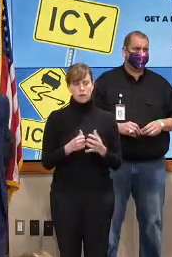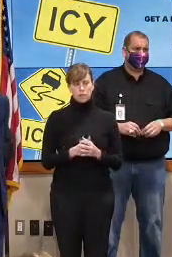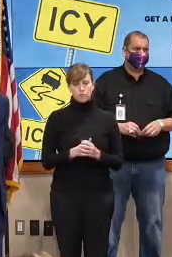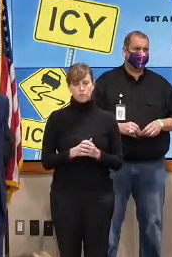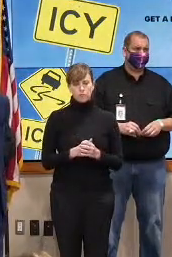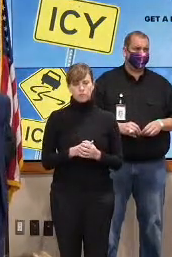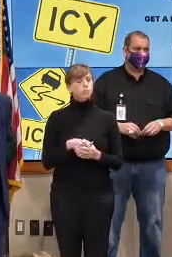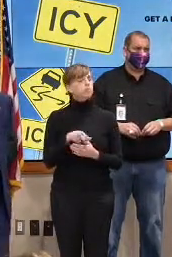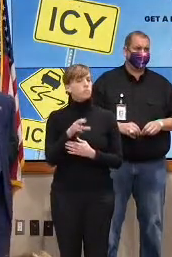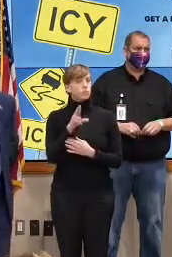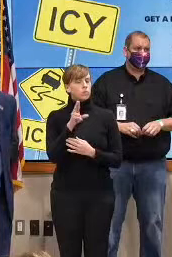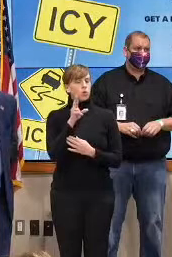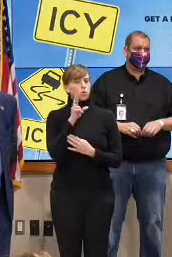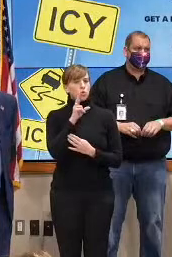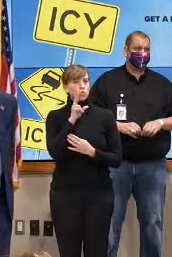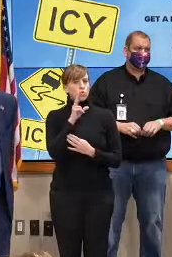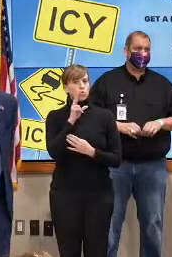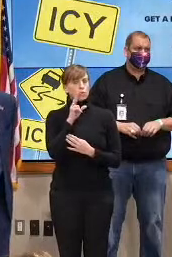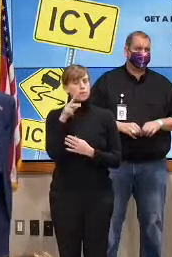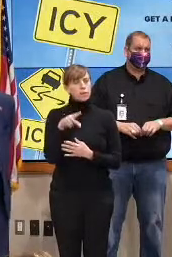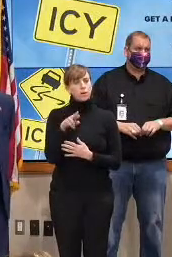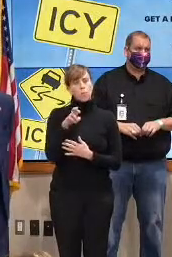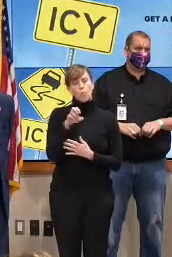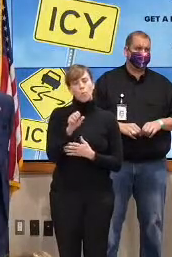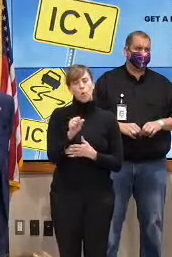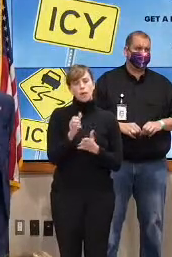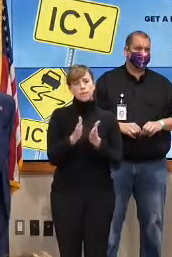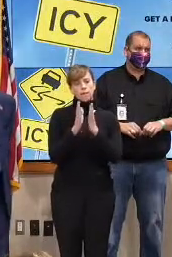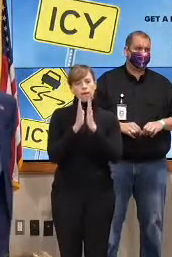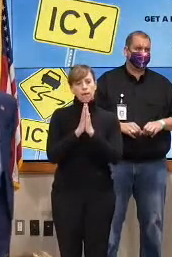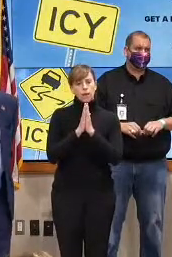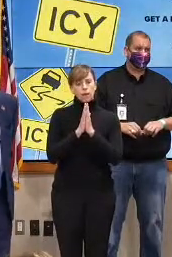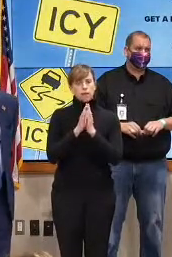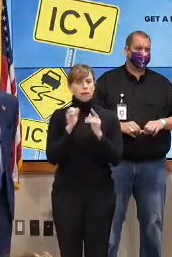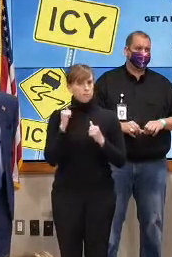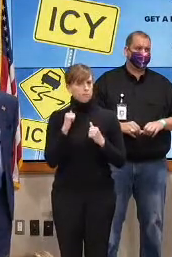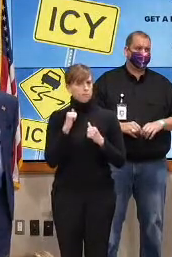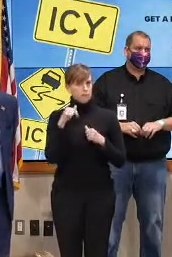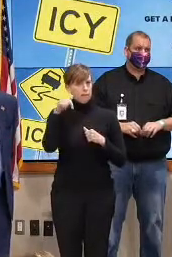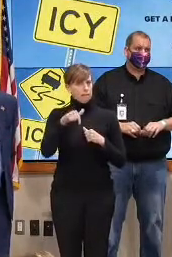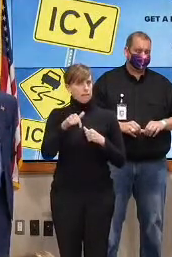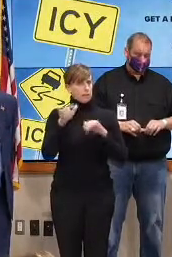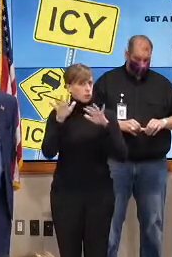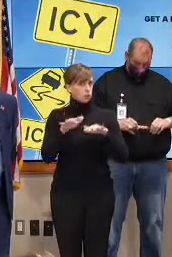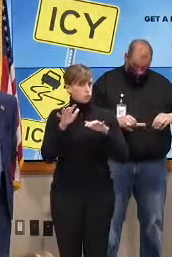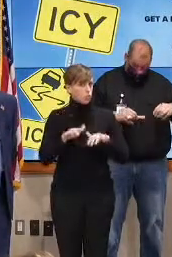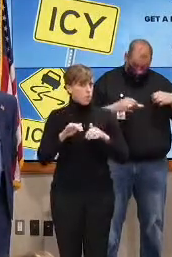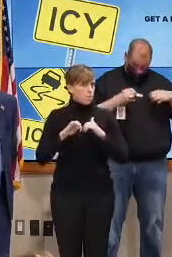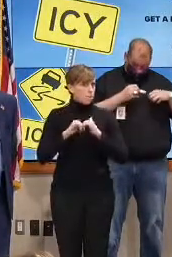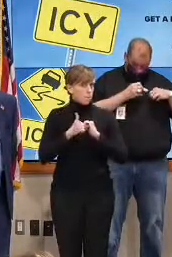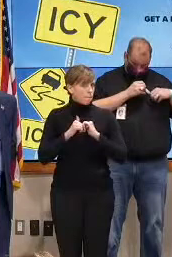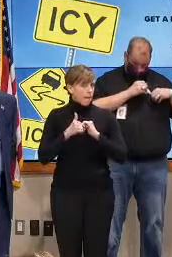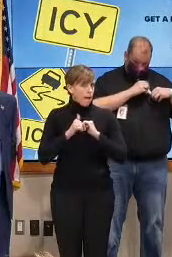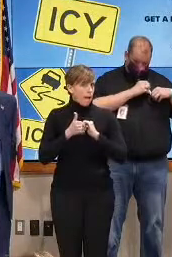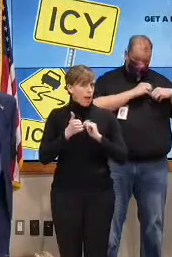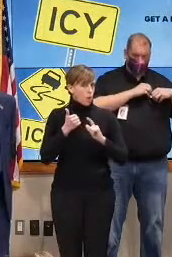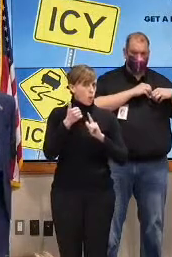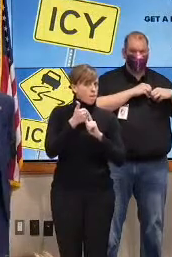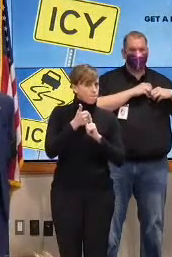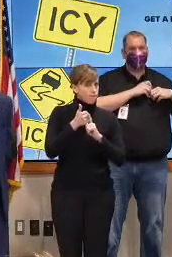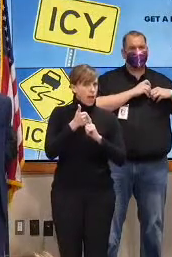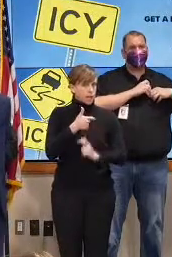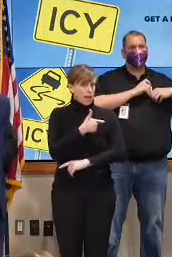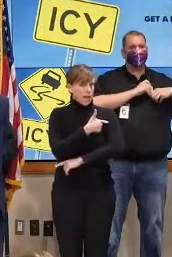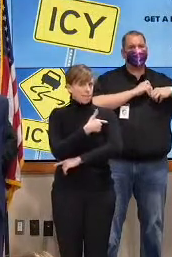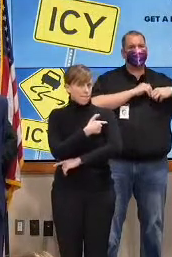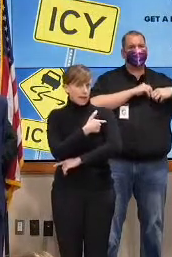Okay, Houston Press is asking, how will the upcoming storm affect the city of Houston and Harris County vaccination efforts?